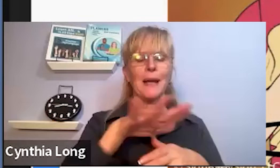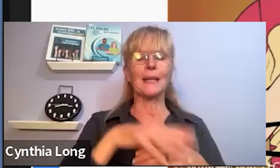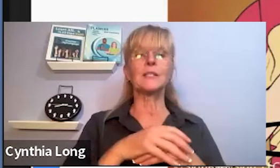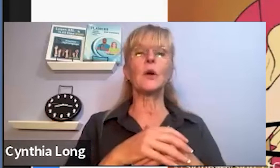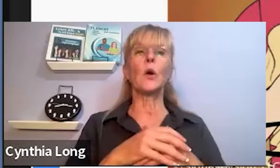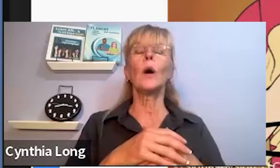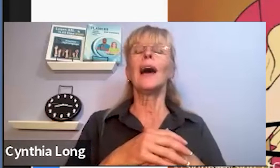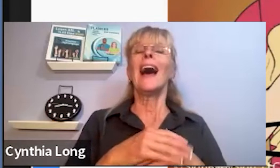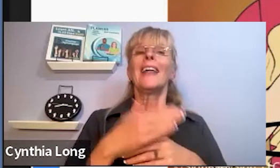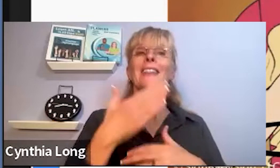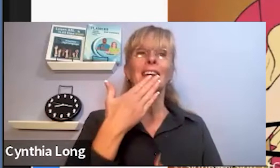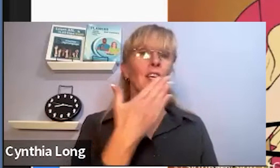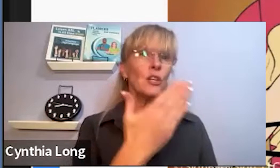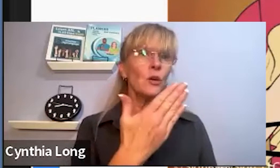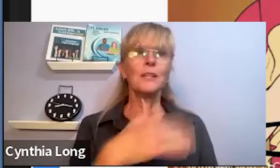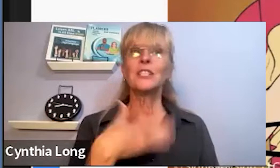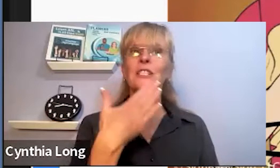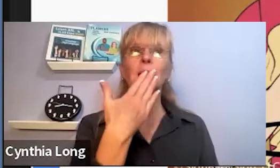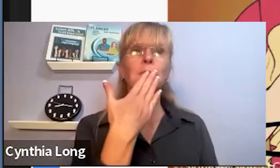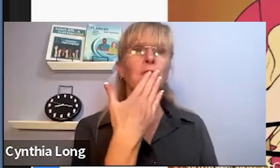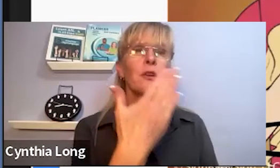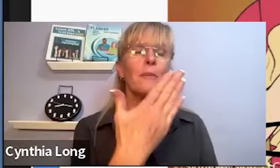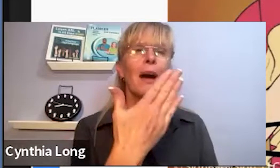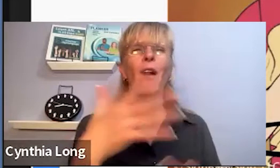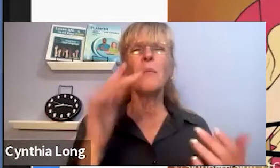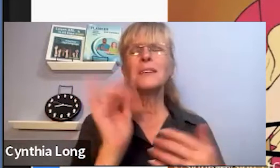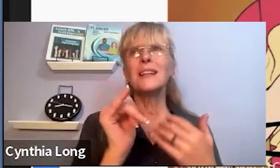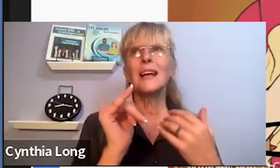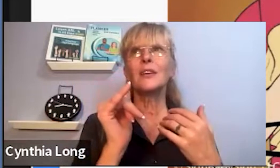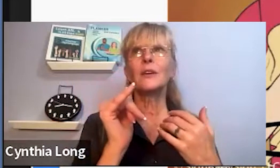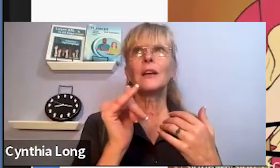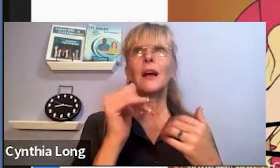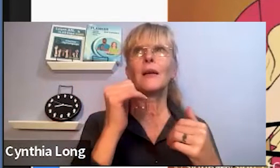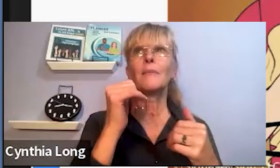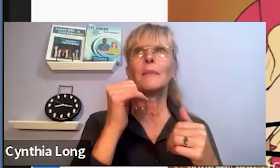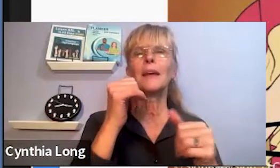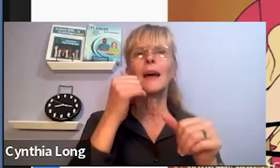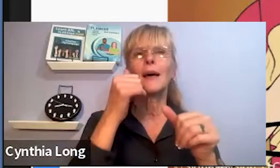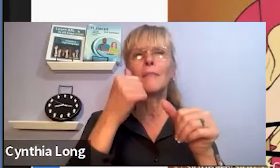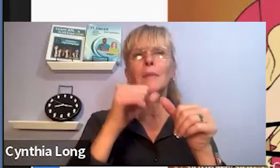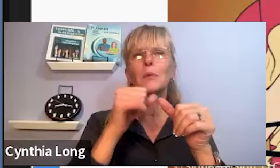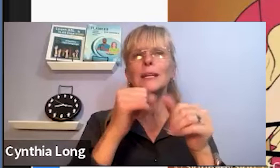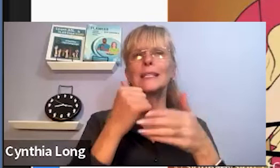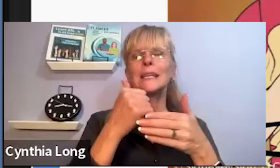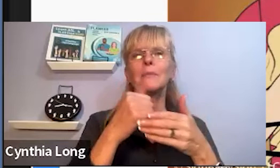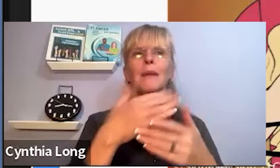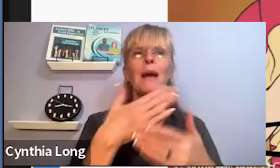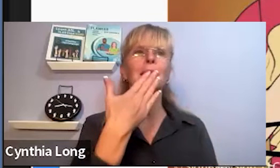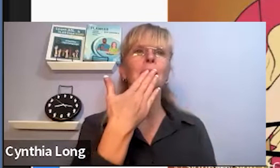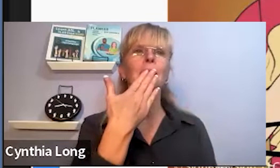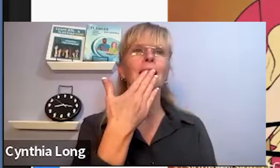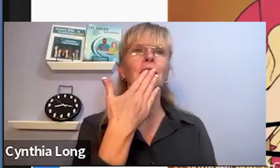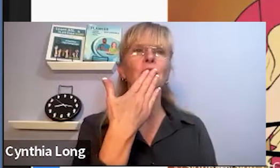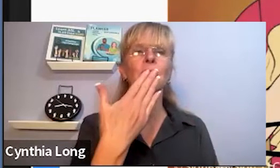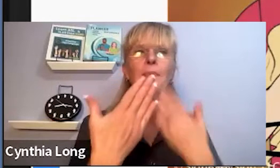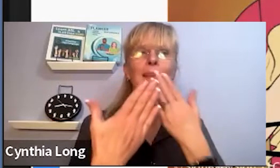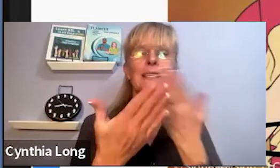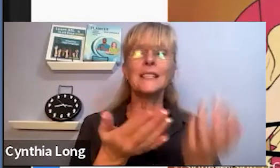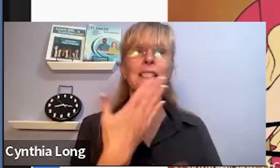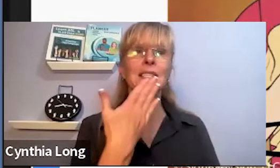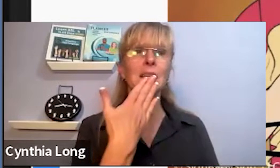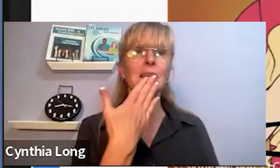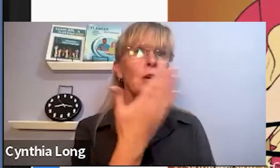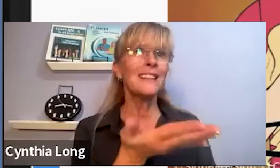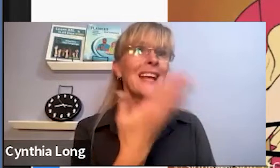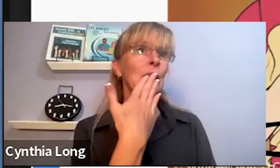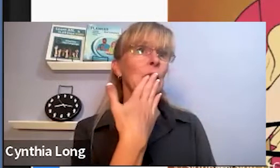in space. So thank you. It just comes from your mouth, almost like you can, maybe a memory tip might be like you're